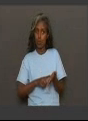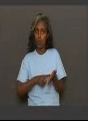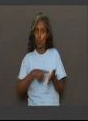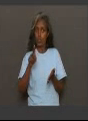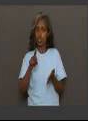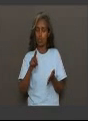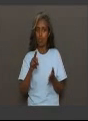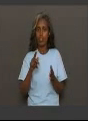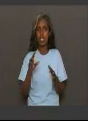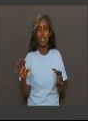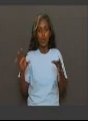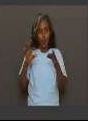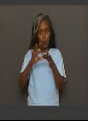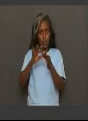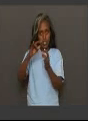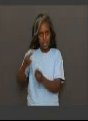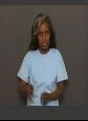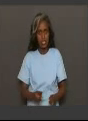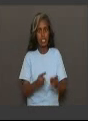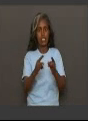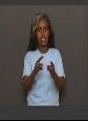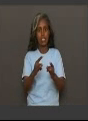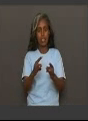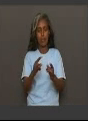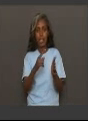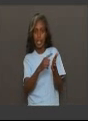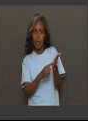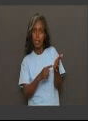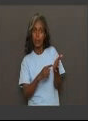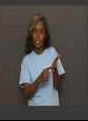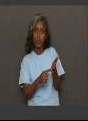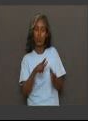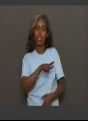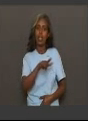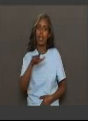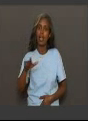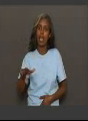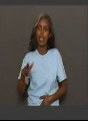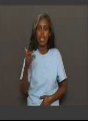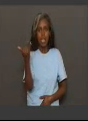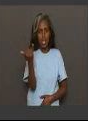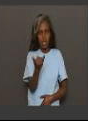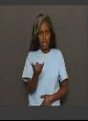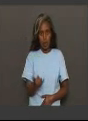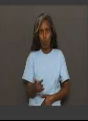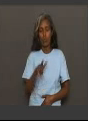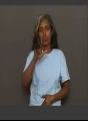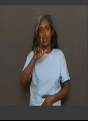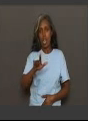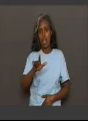of the coordinate system, a perpendicular line drawn to